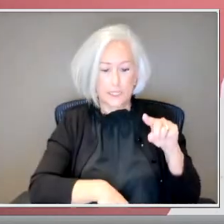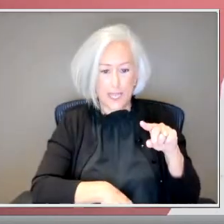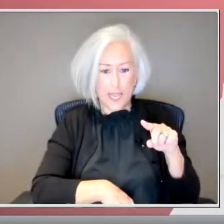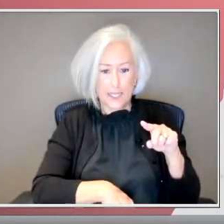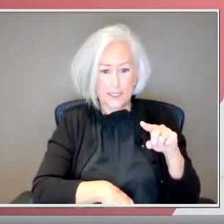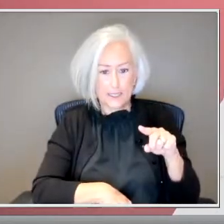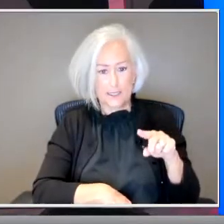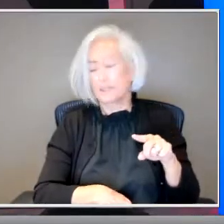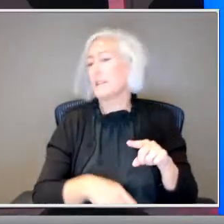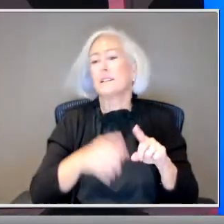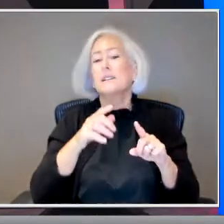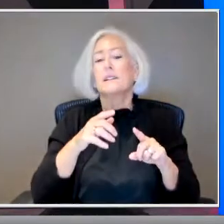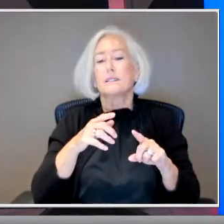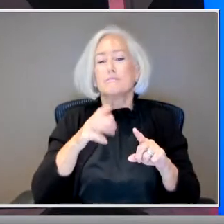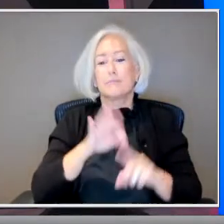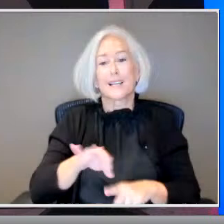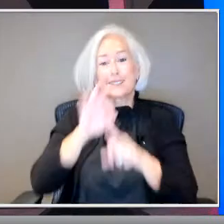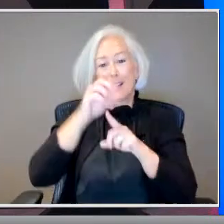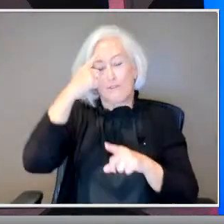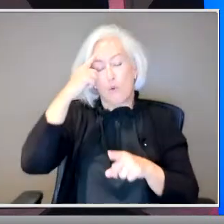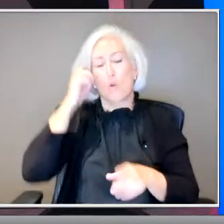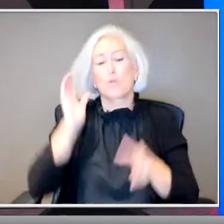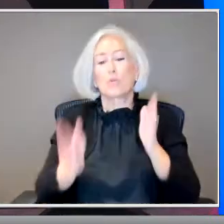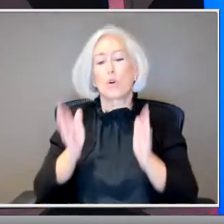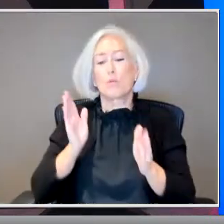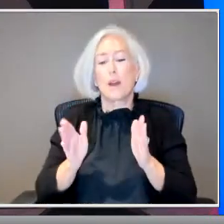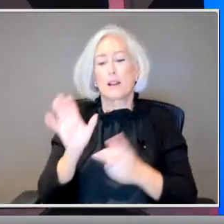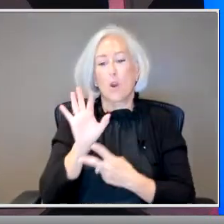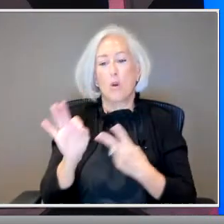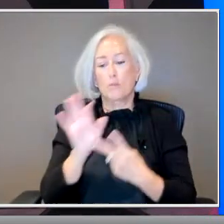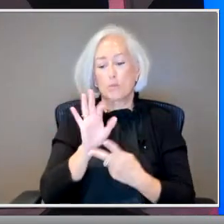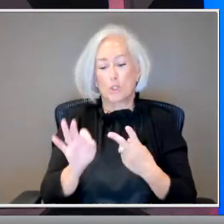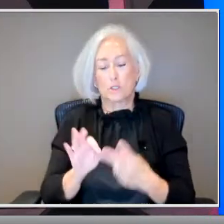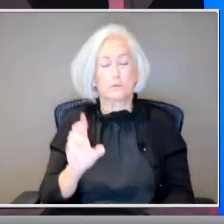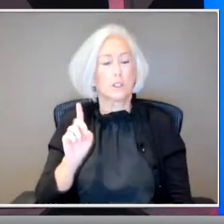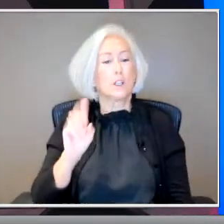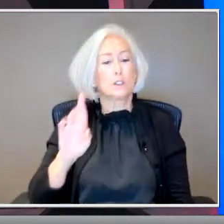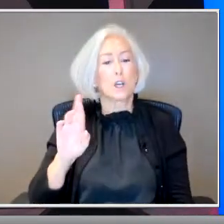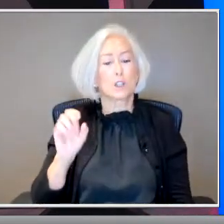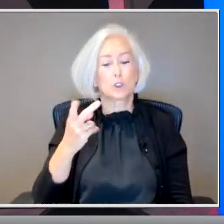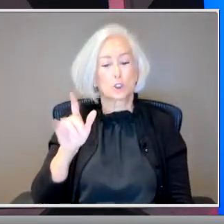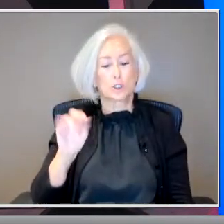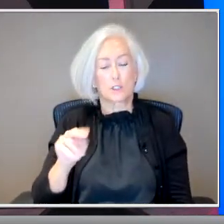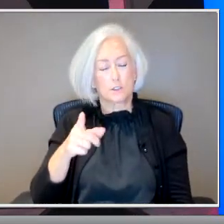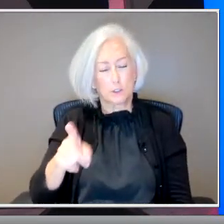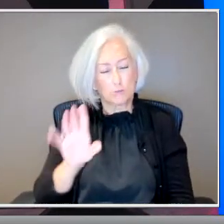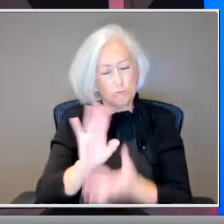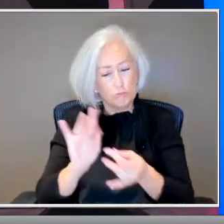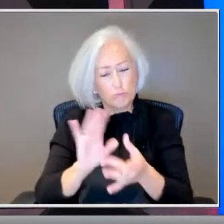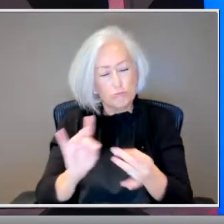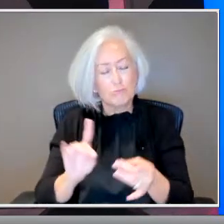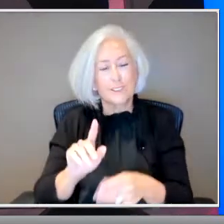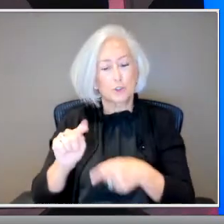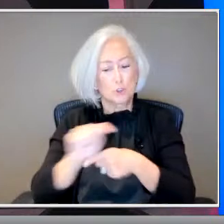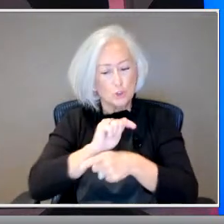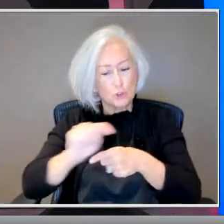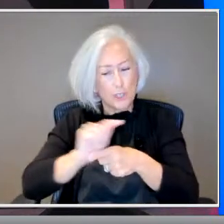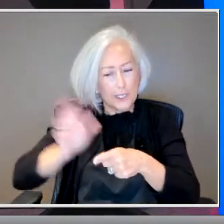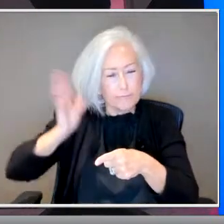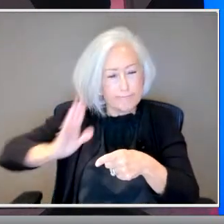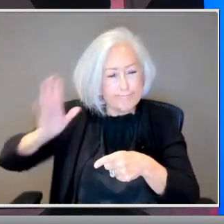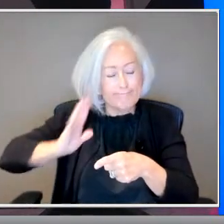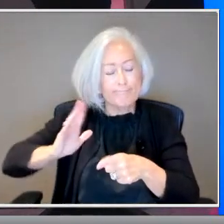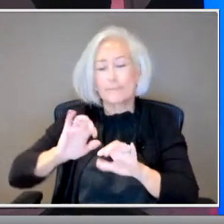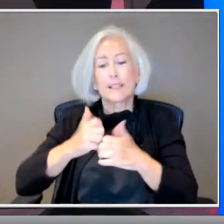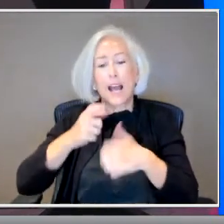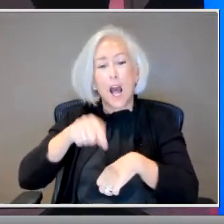robotics. Dr. Sheldon, when you talk about training and you had to hold the catheter and that kind of thing, how long do you have to